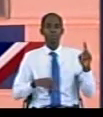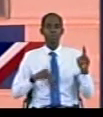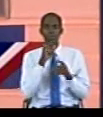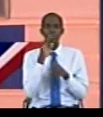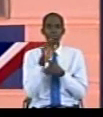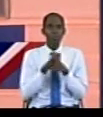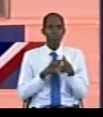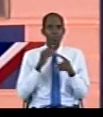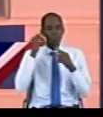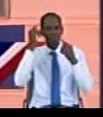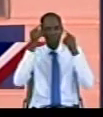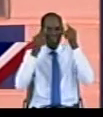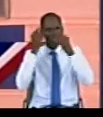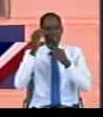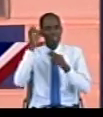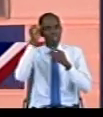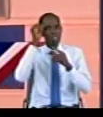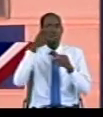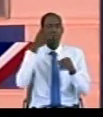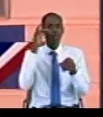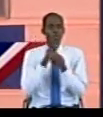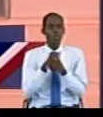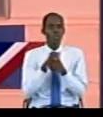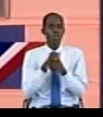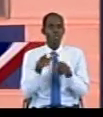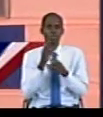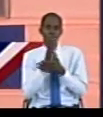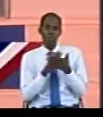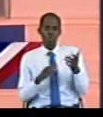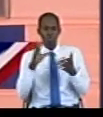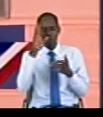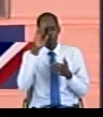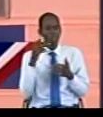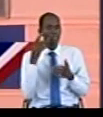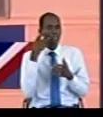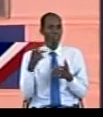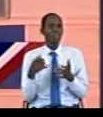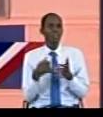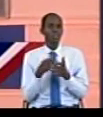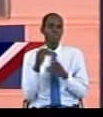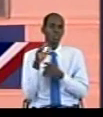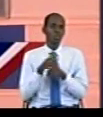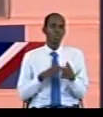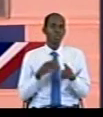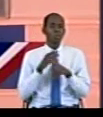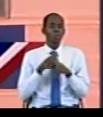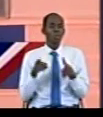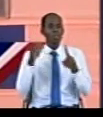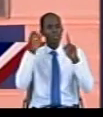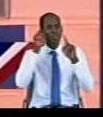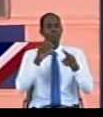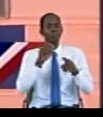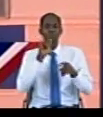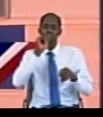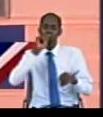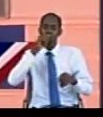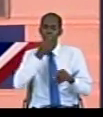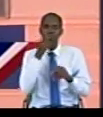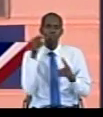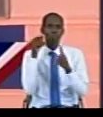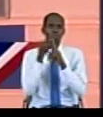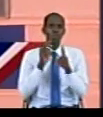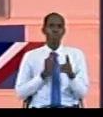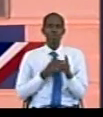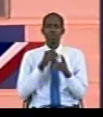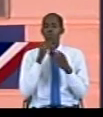concerning his promise, as some men count slackness, but is long-suffering towards what? Not willing that any should